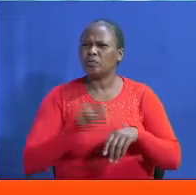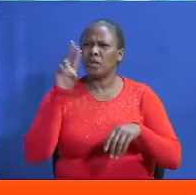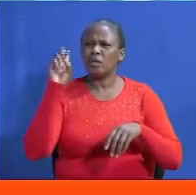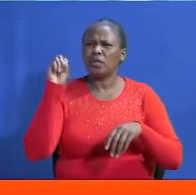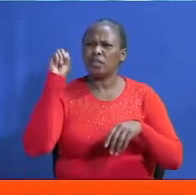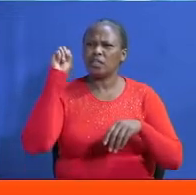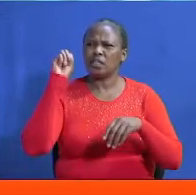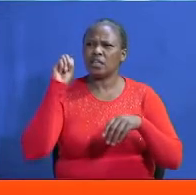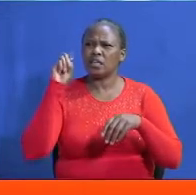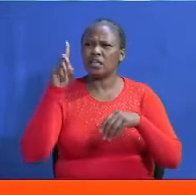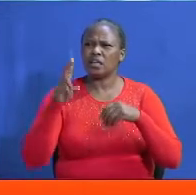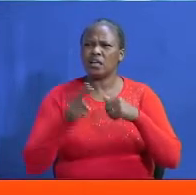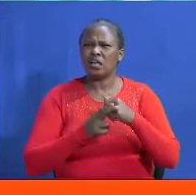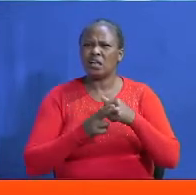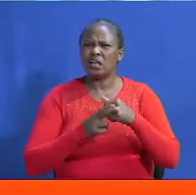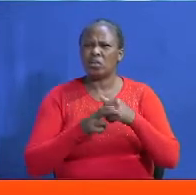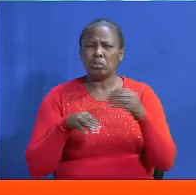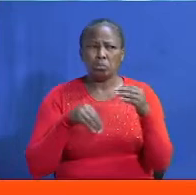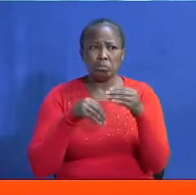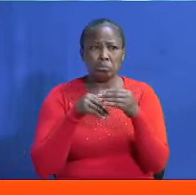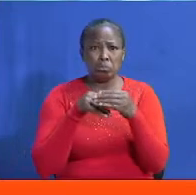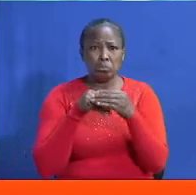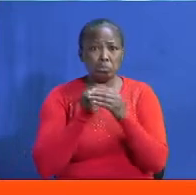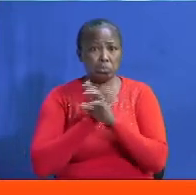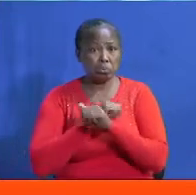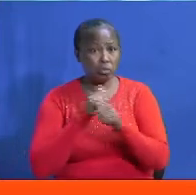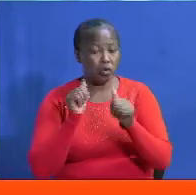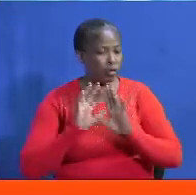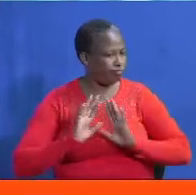the 2017 elections were not nowhere close to accurate. Right.